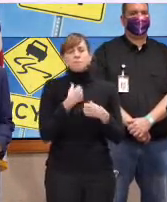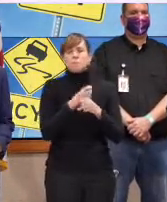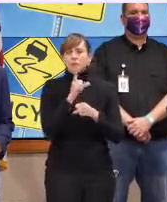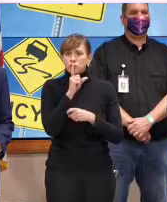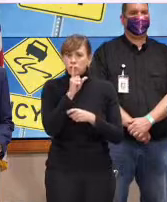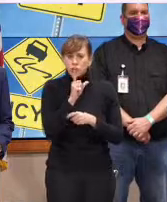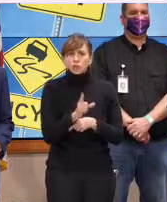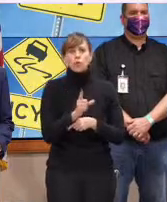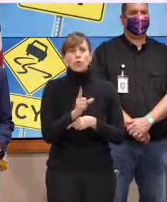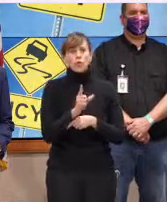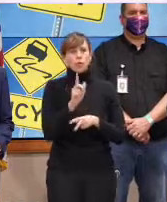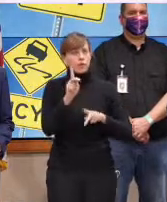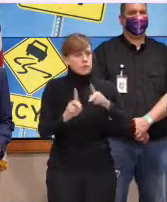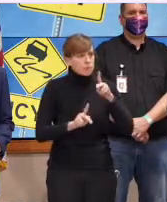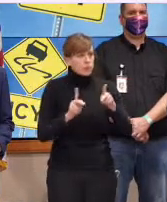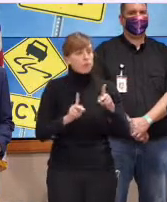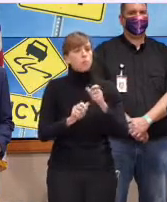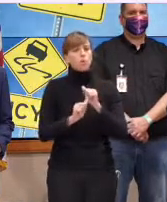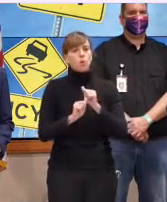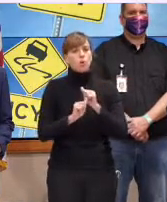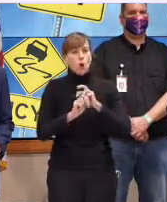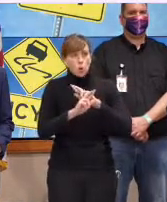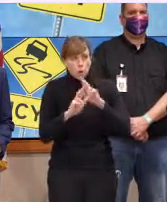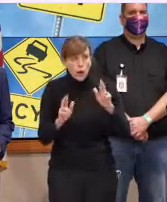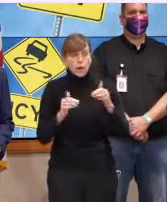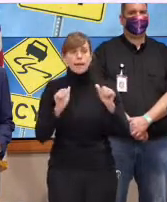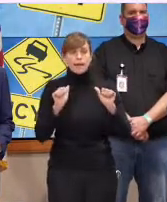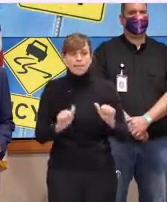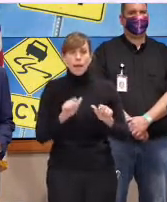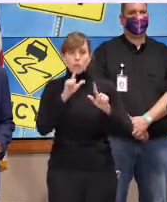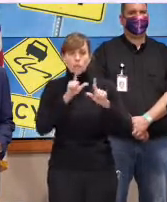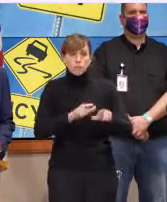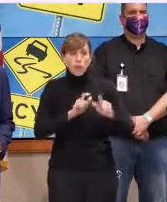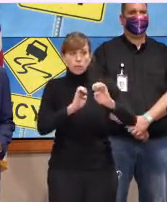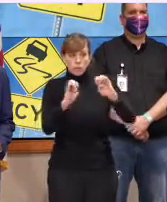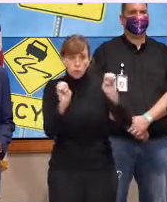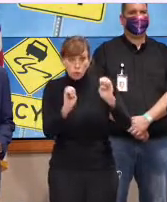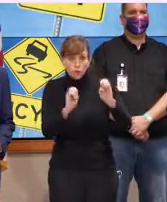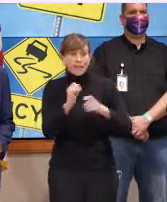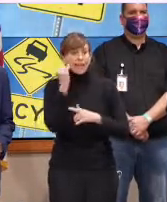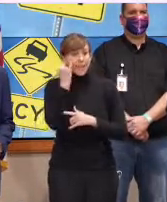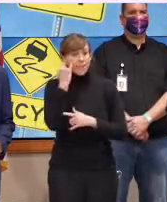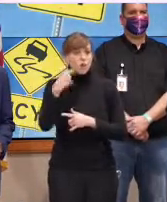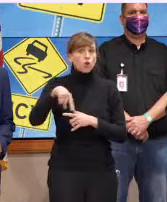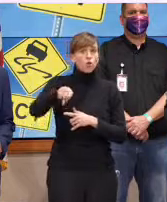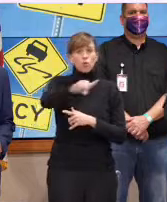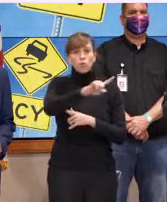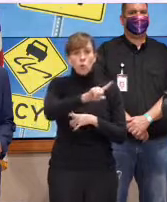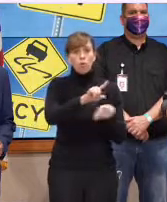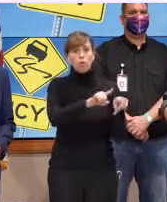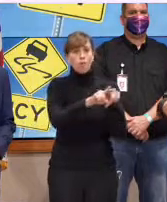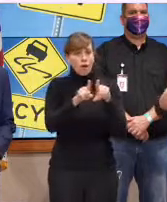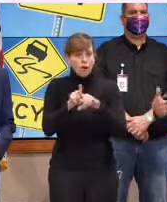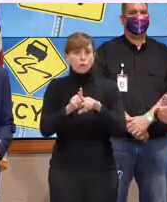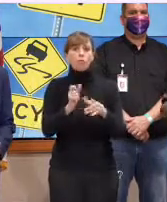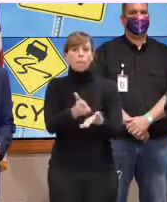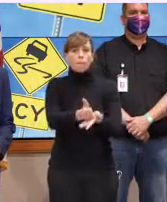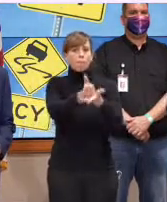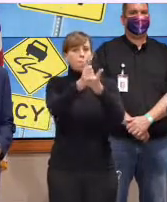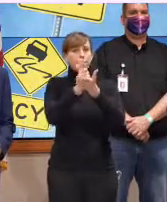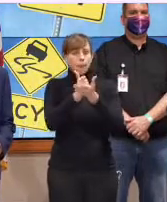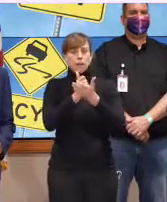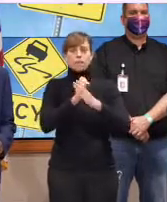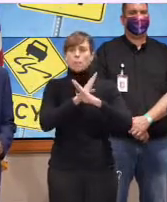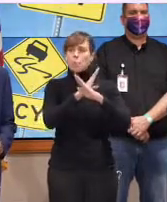is prepared and has the capacity to respond to true emergencies is if the community does their part as well to prevent the